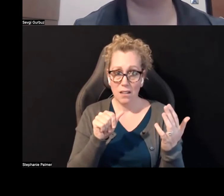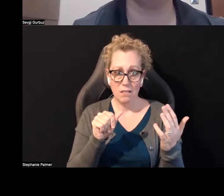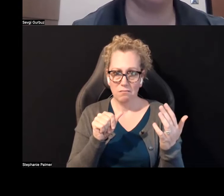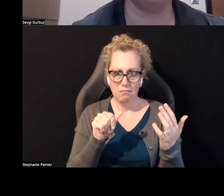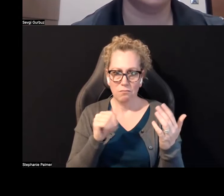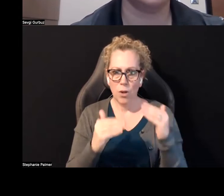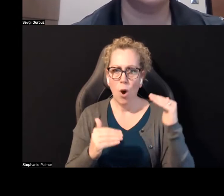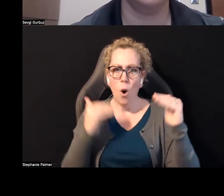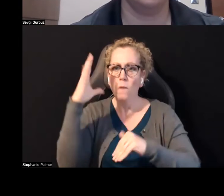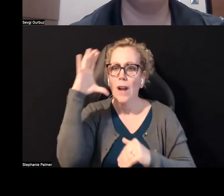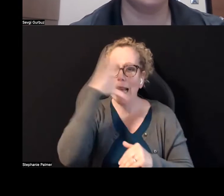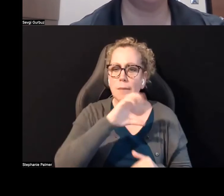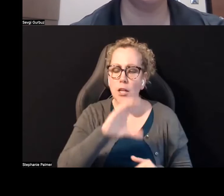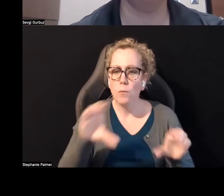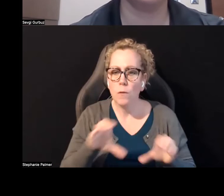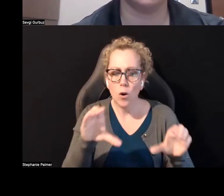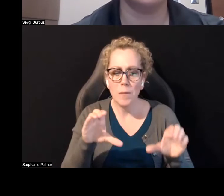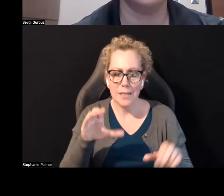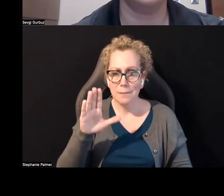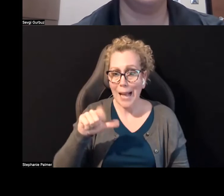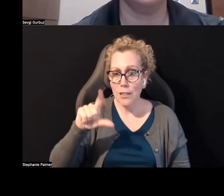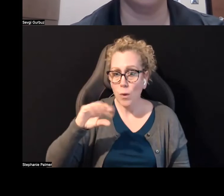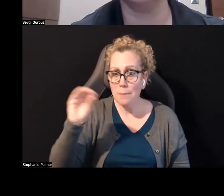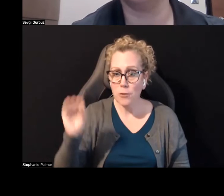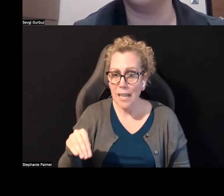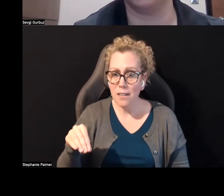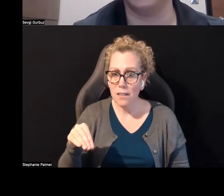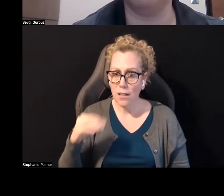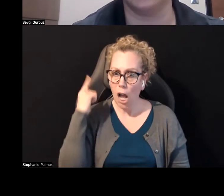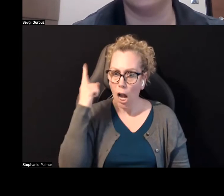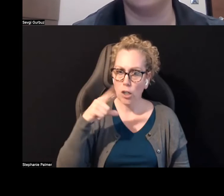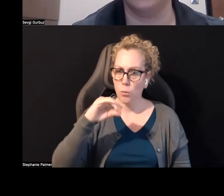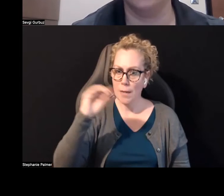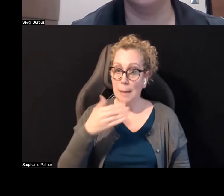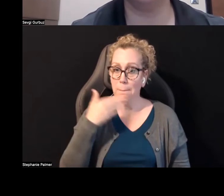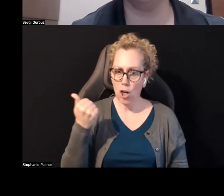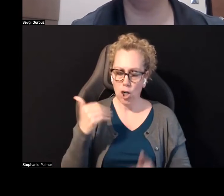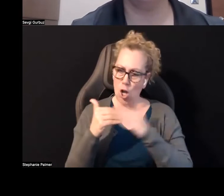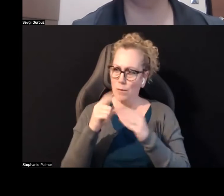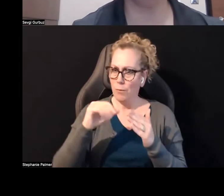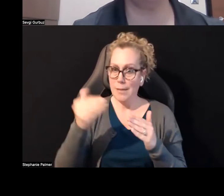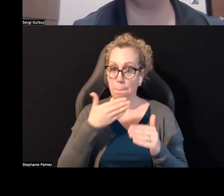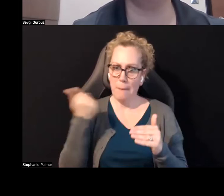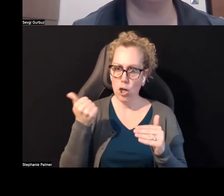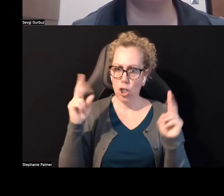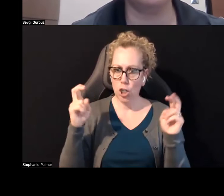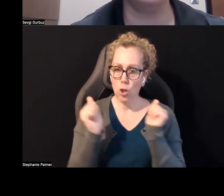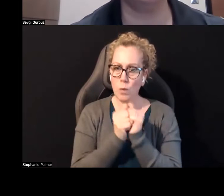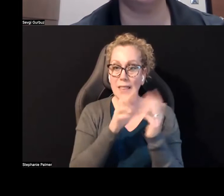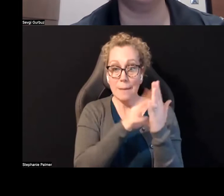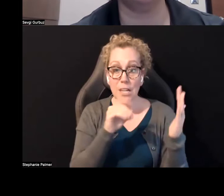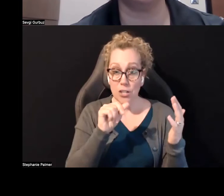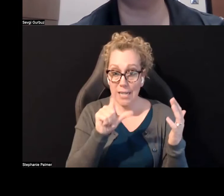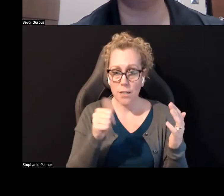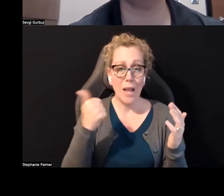overestimating your performance by 20% or a little under 20%. So any paper which